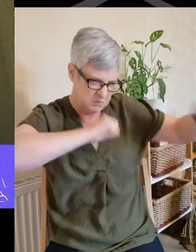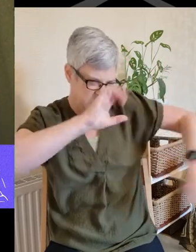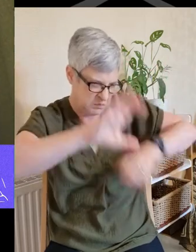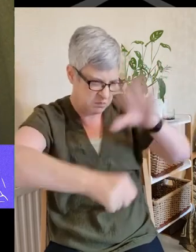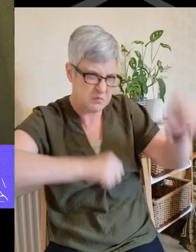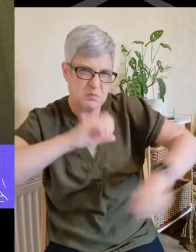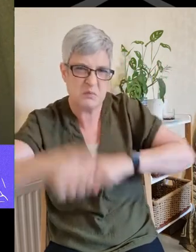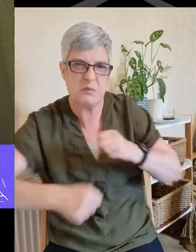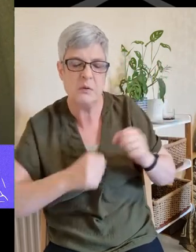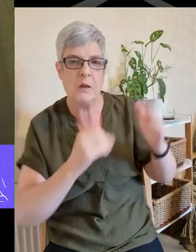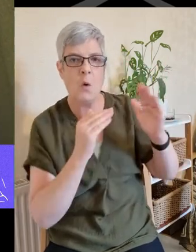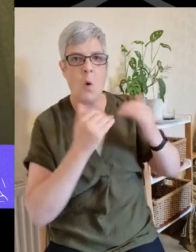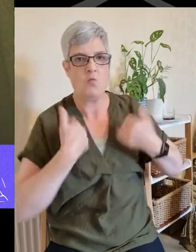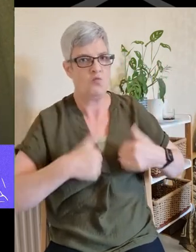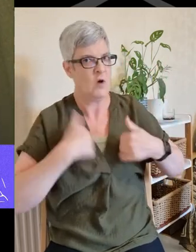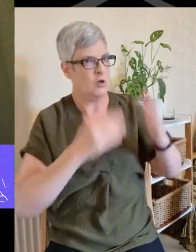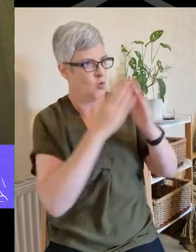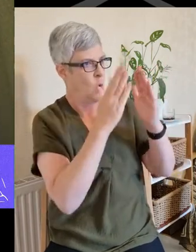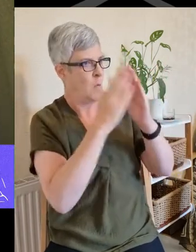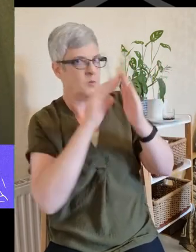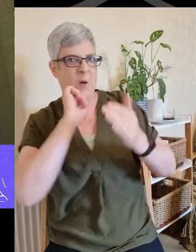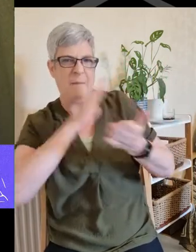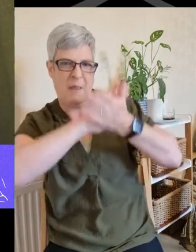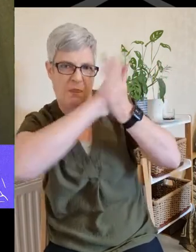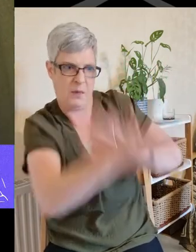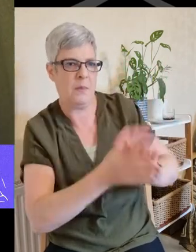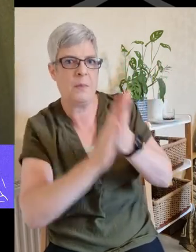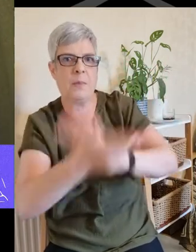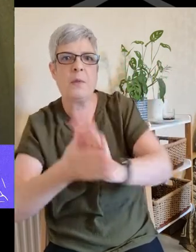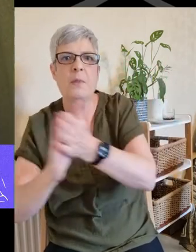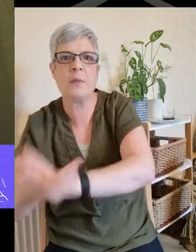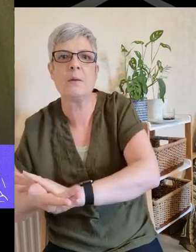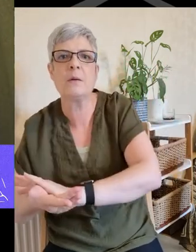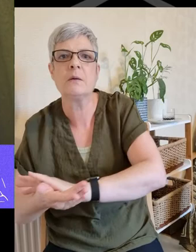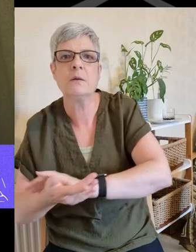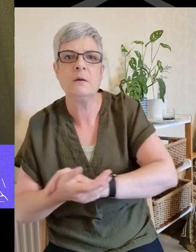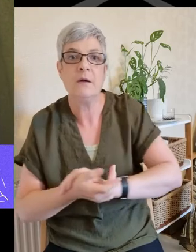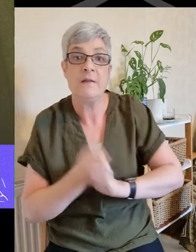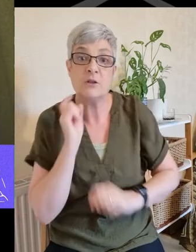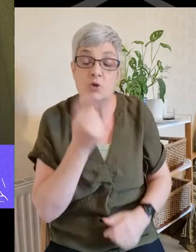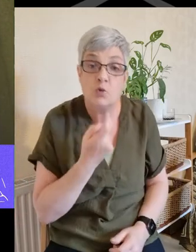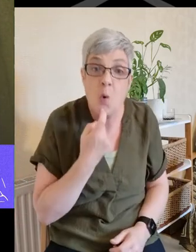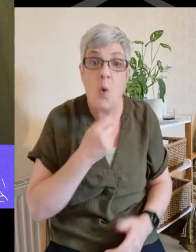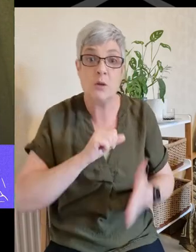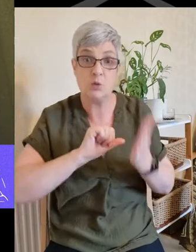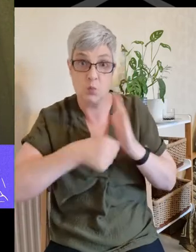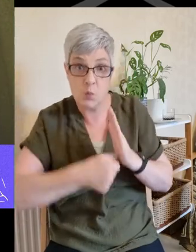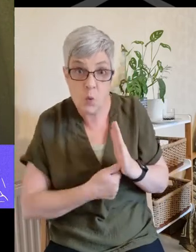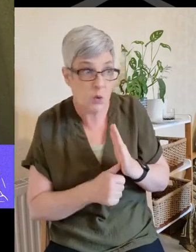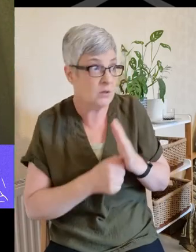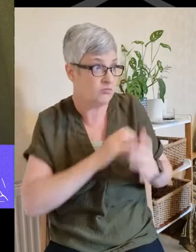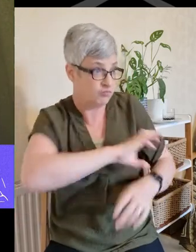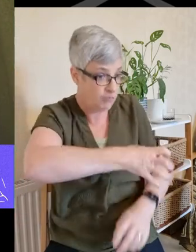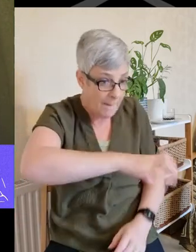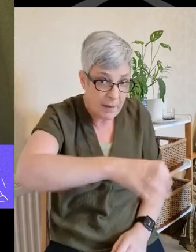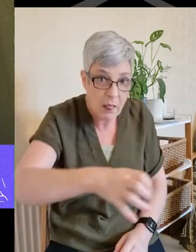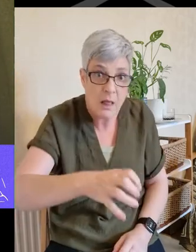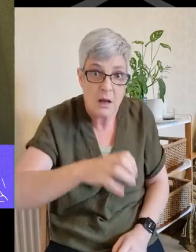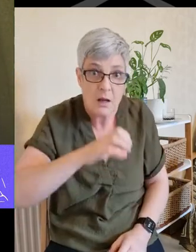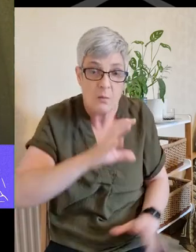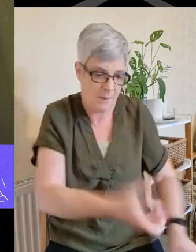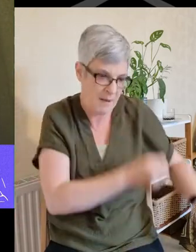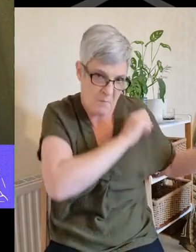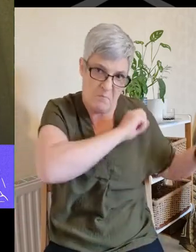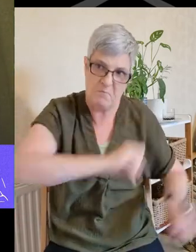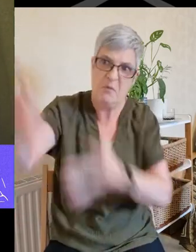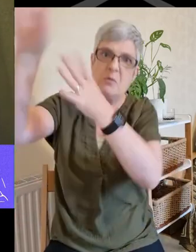your luxurious houses. They will take the stones and the wood and all the rubble and dump